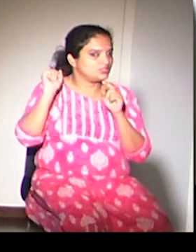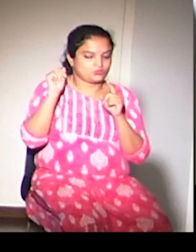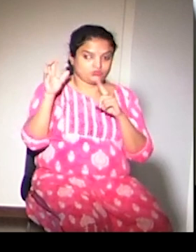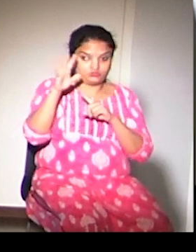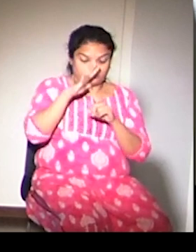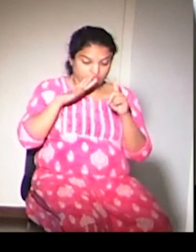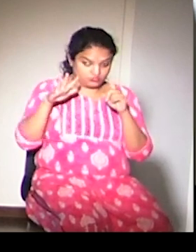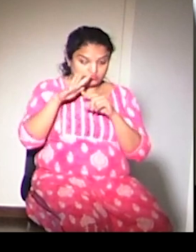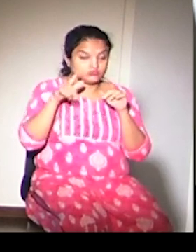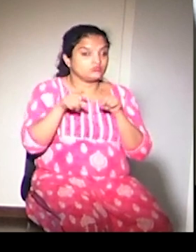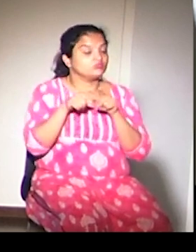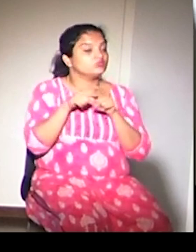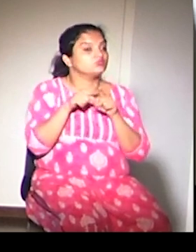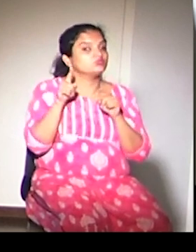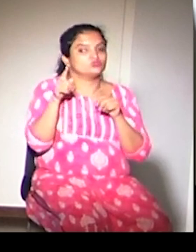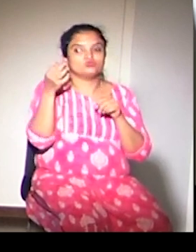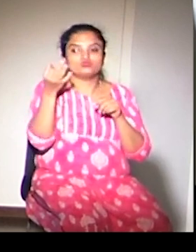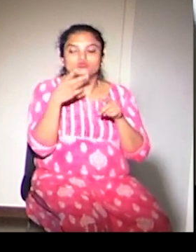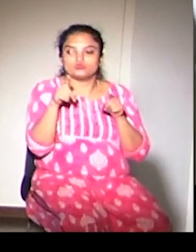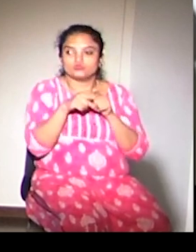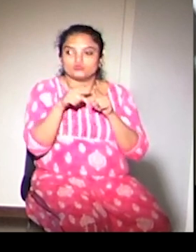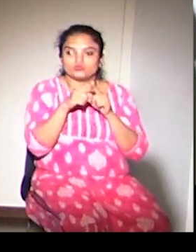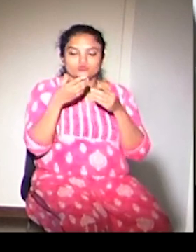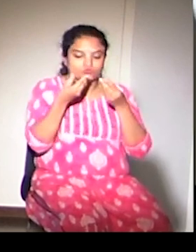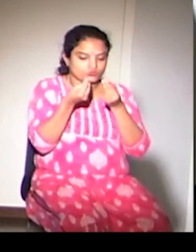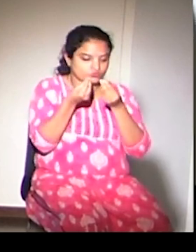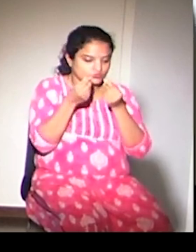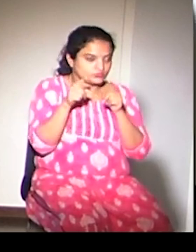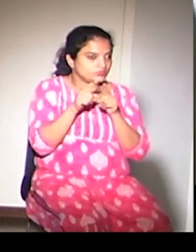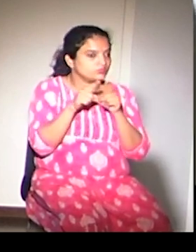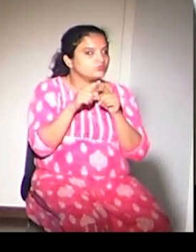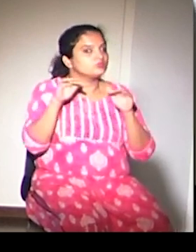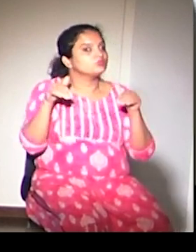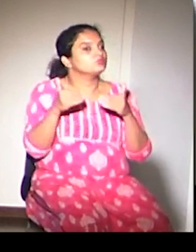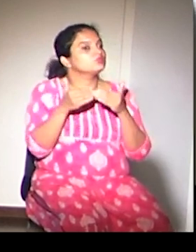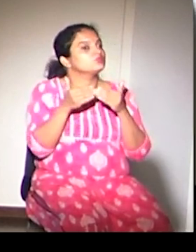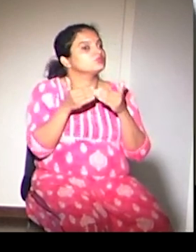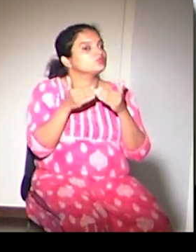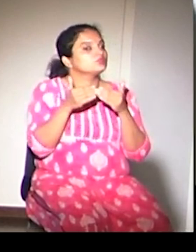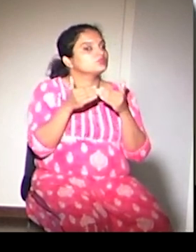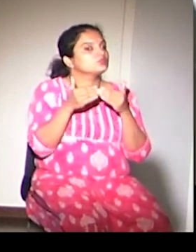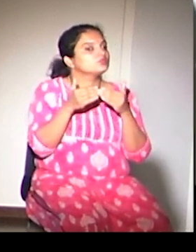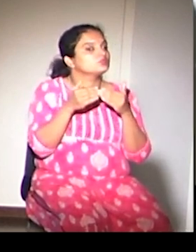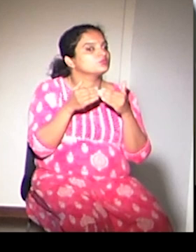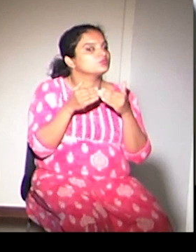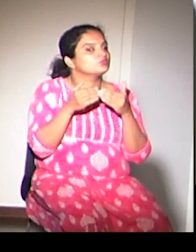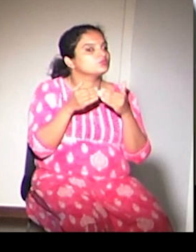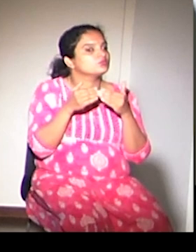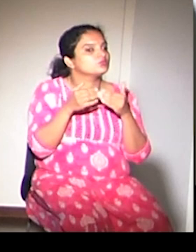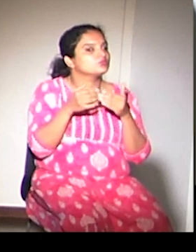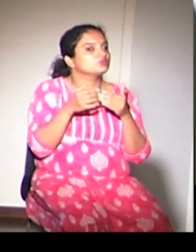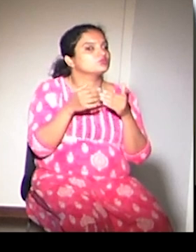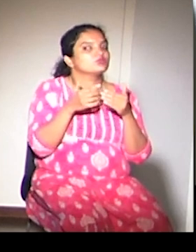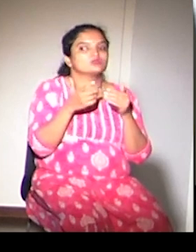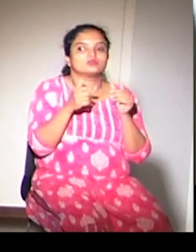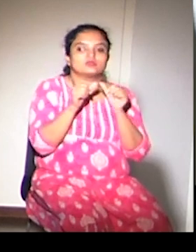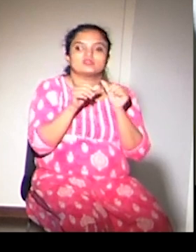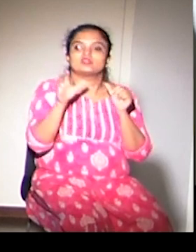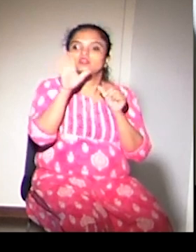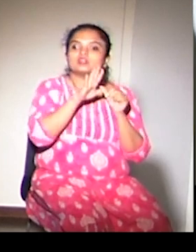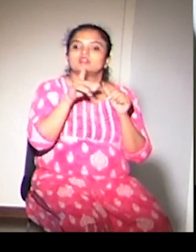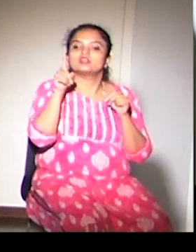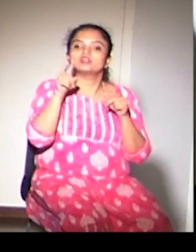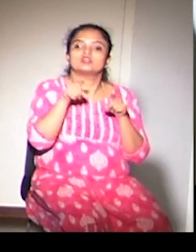you start to see this new material, which was introduced it goes right back to ancient Egypt, in fact, known